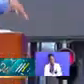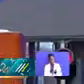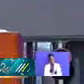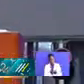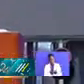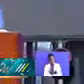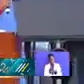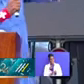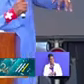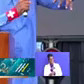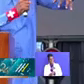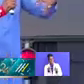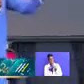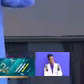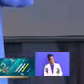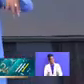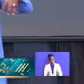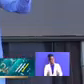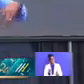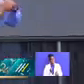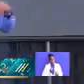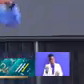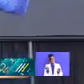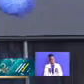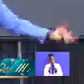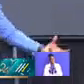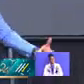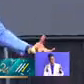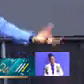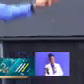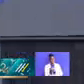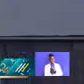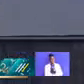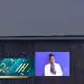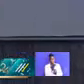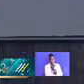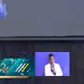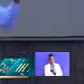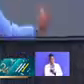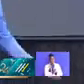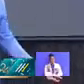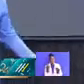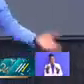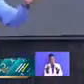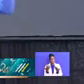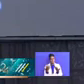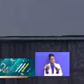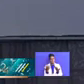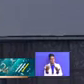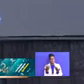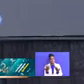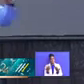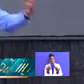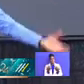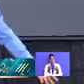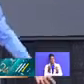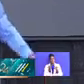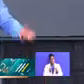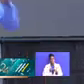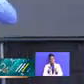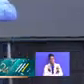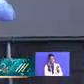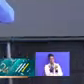than none that altar is a confrontation of the D or is the